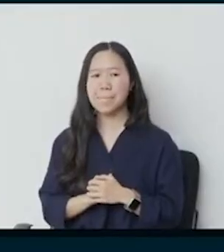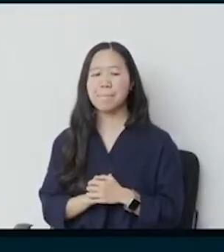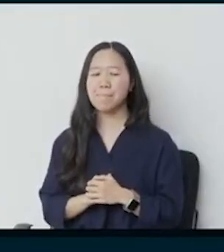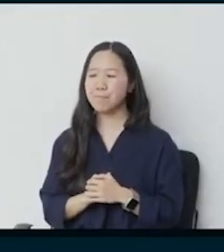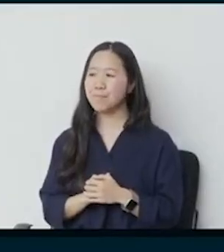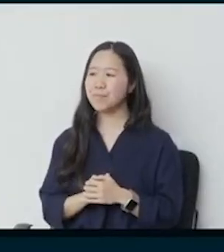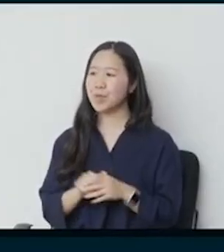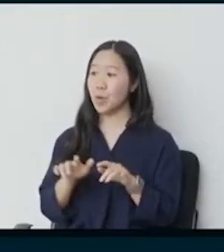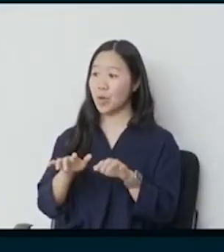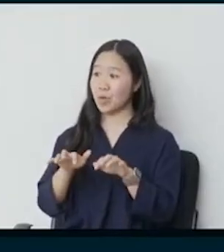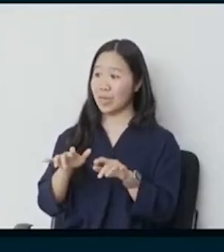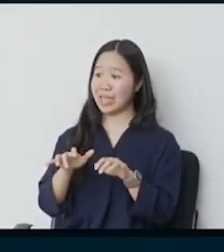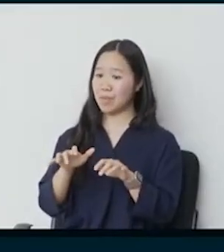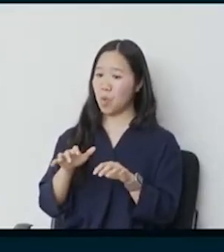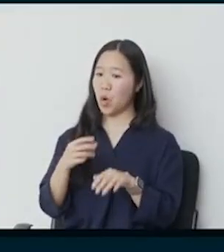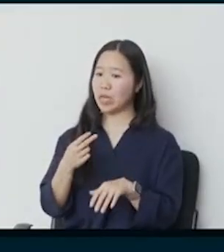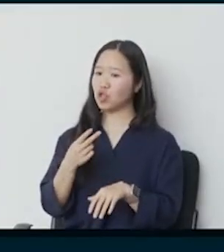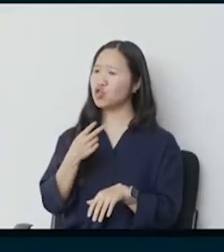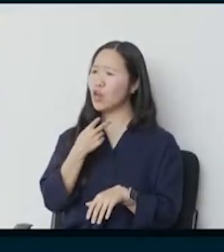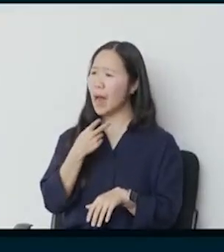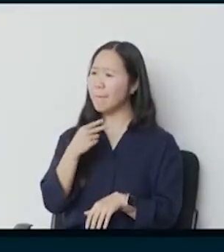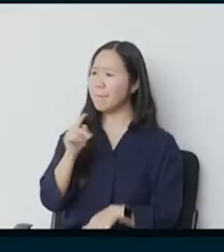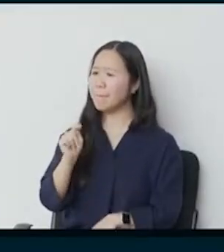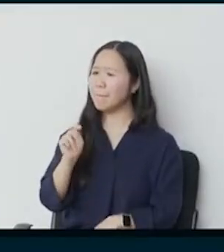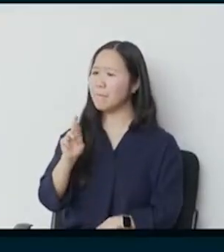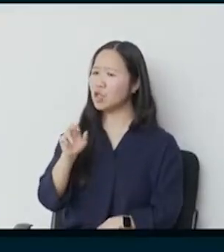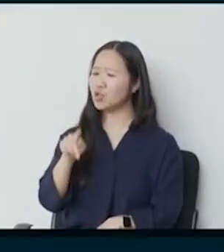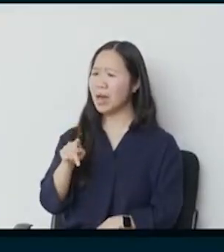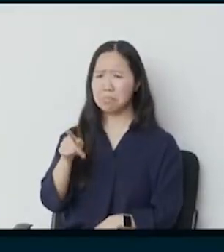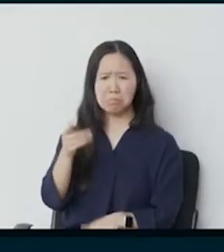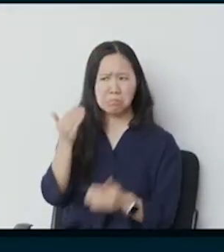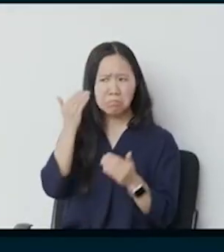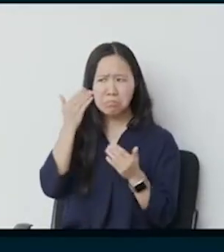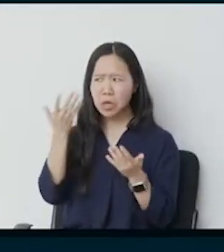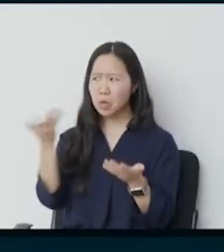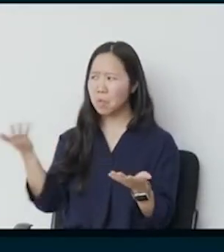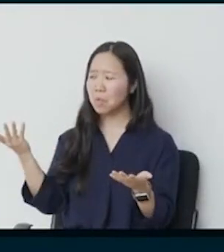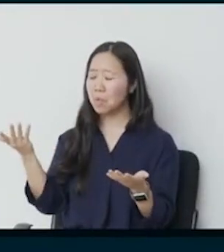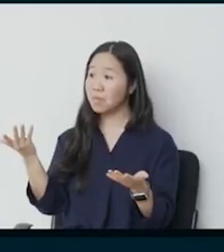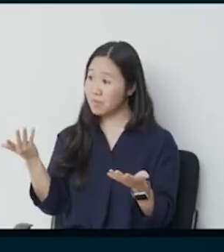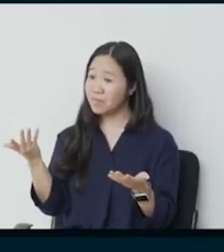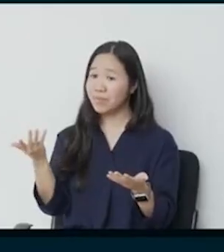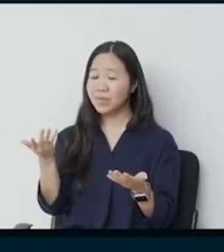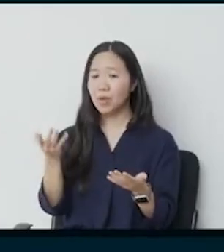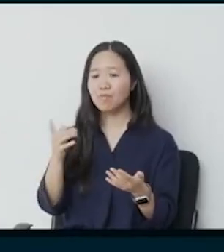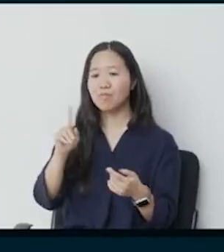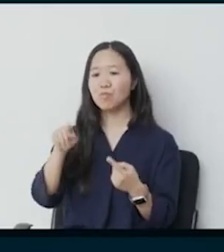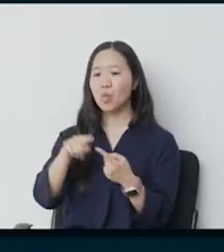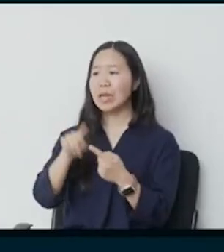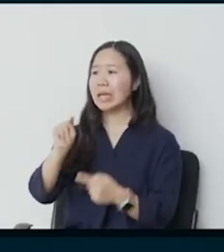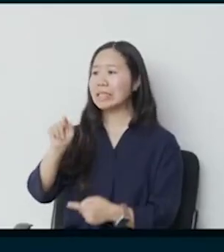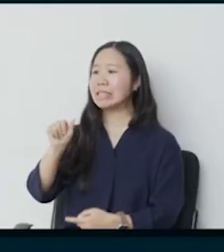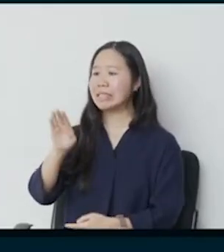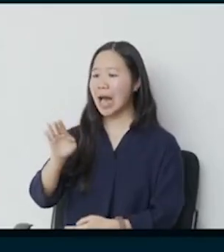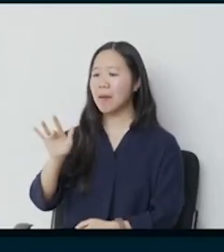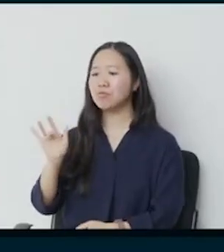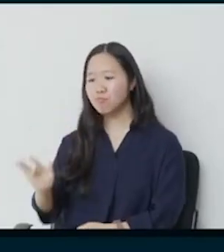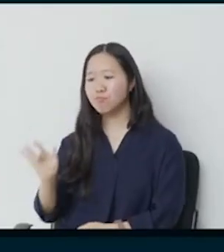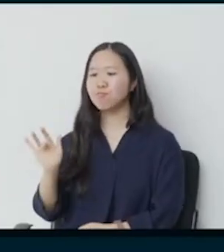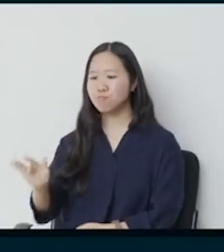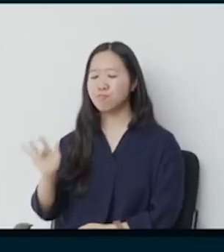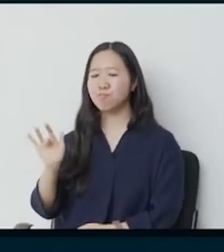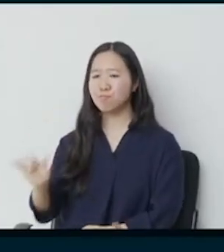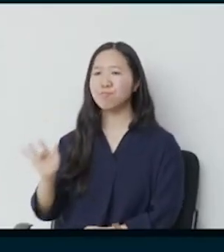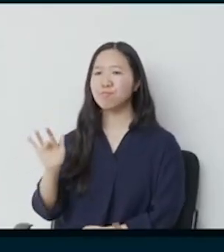So a keyboard trap, does anybody know what a keyboard trap is? A keyboard trap is like when you're tabbing through a page and you're kind